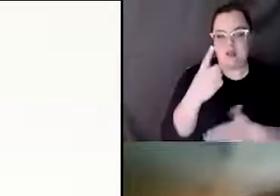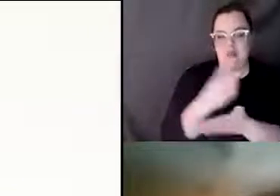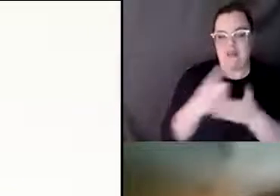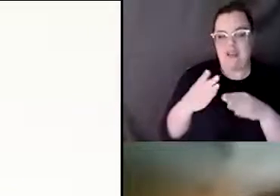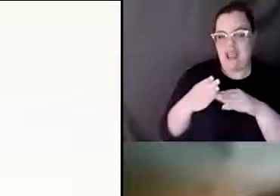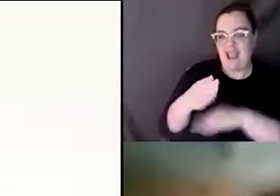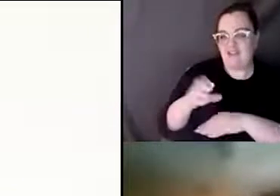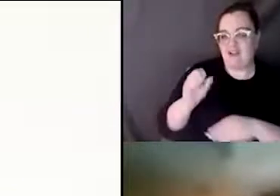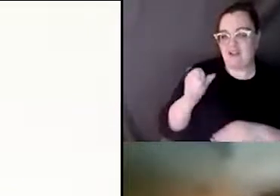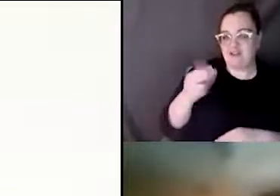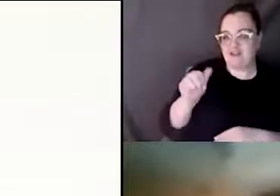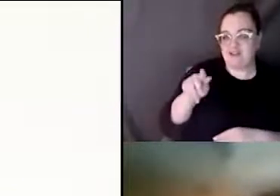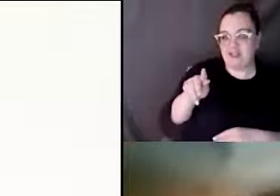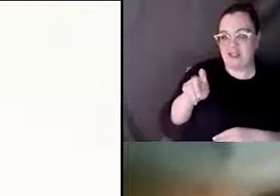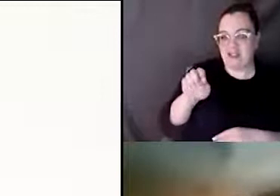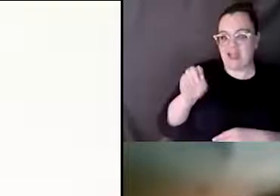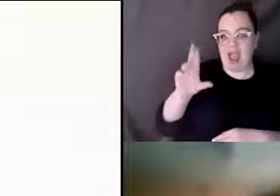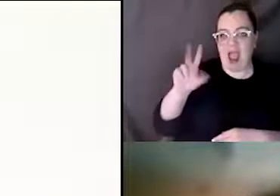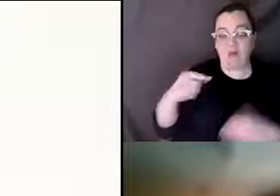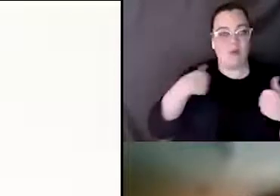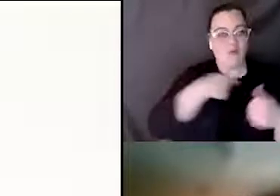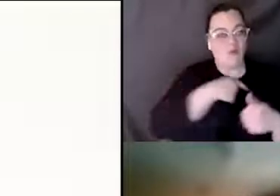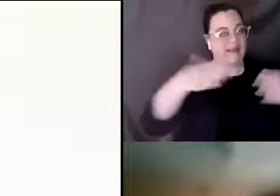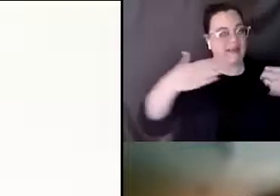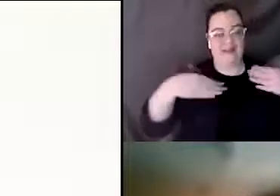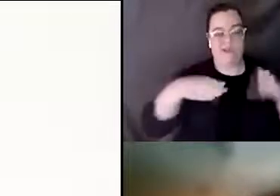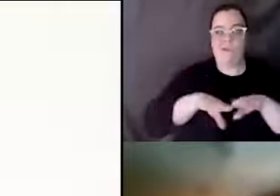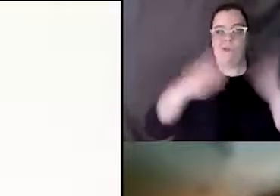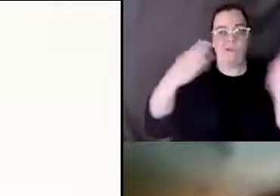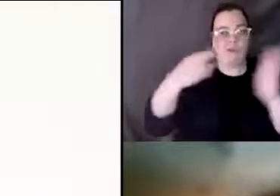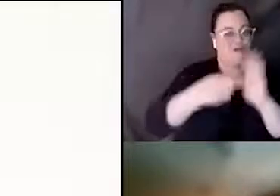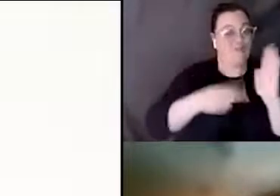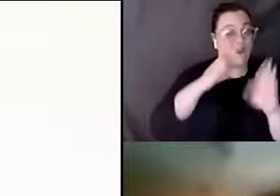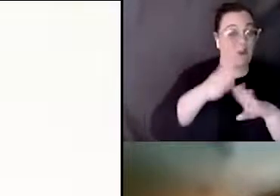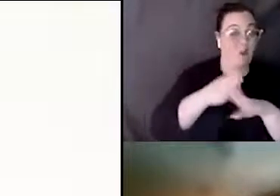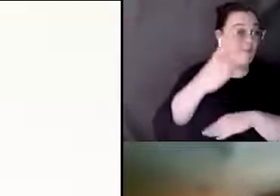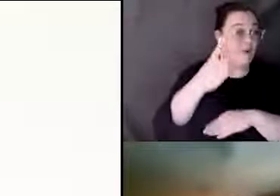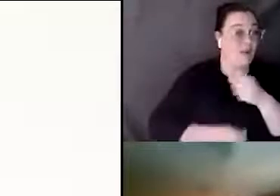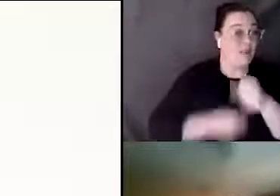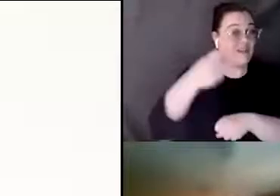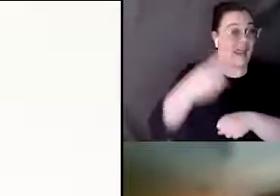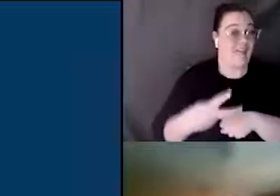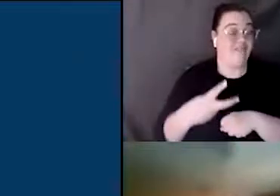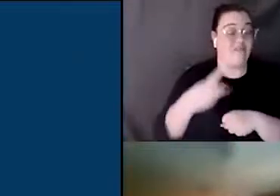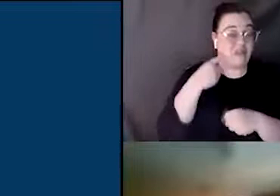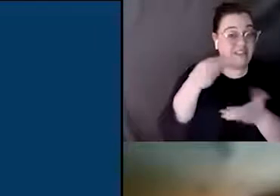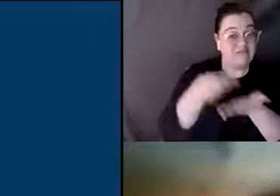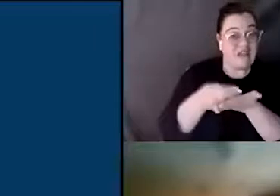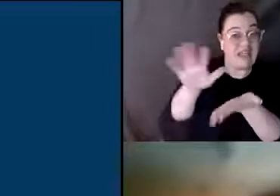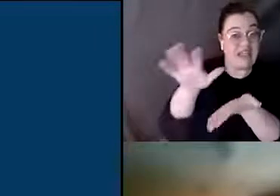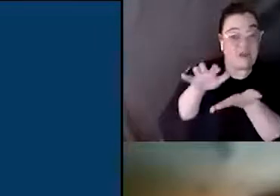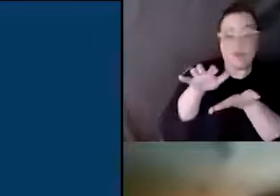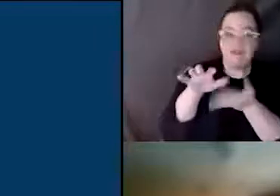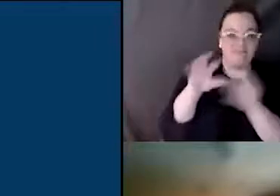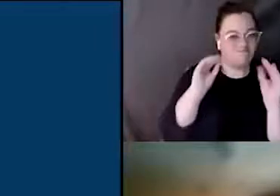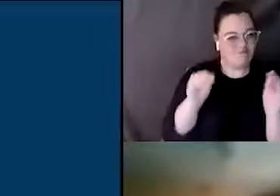exciting. We haven't had the opportunity to open registration for more than 1.5 years because we haven't had funding, but it looks like our funding will be coming through and we